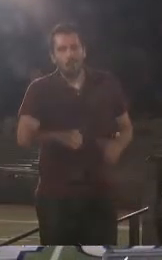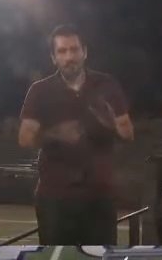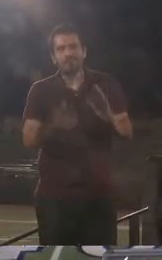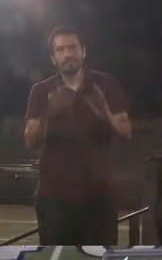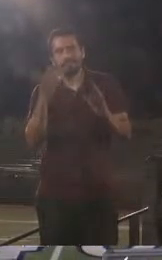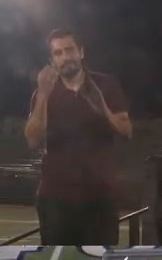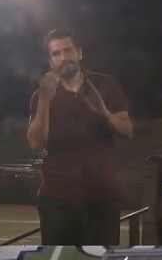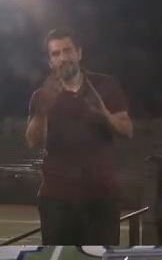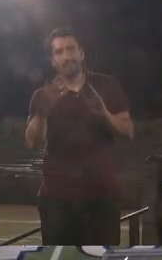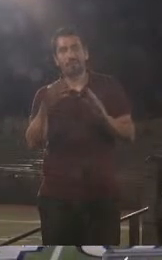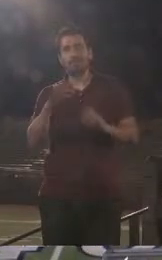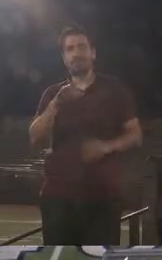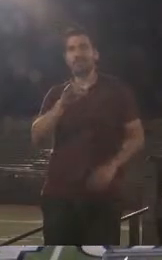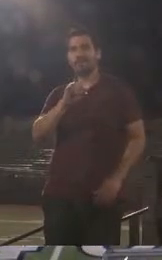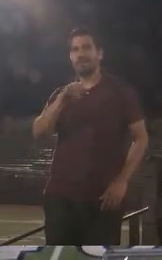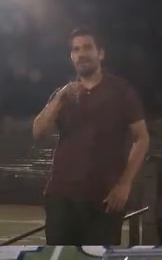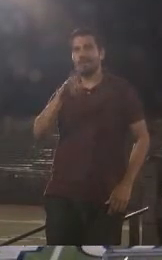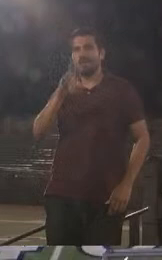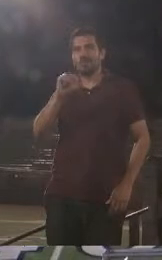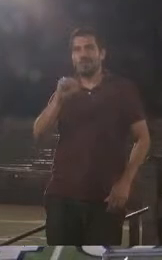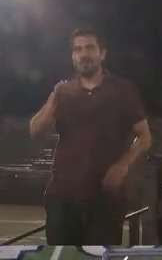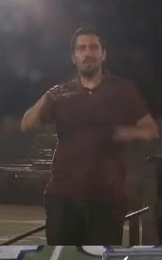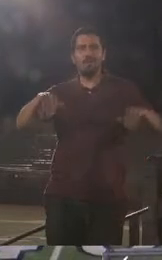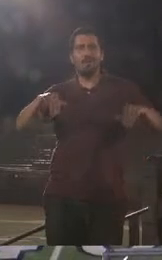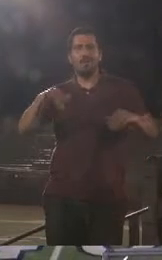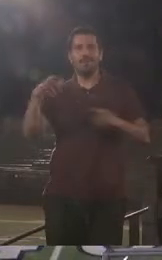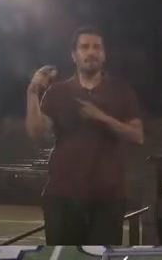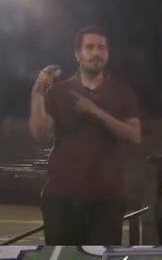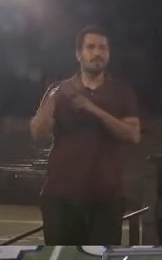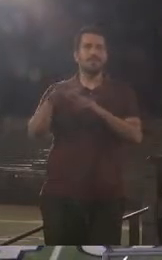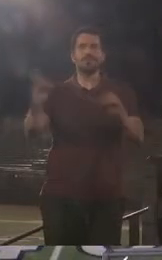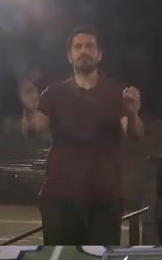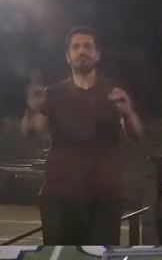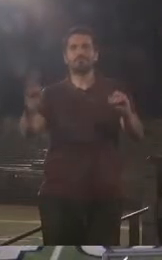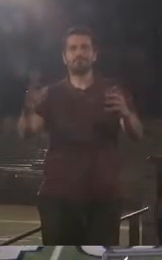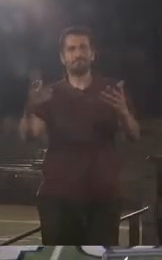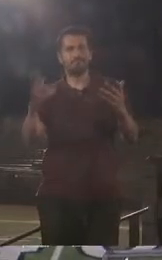that the Spurs hadn't even yet made one national championship.